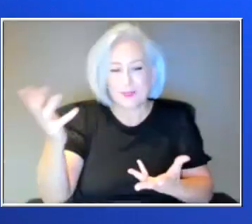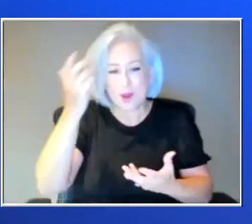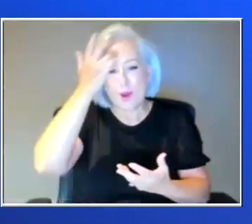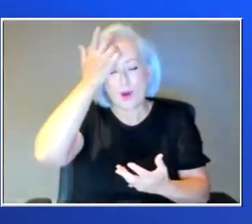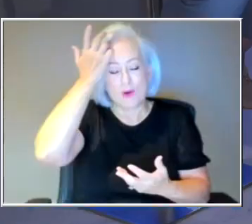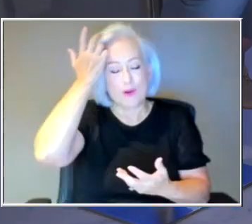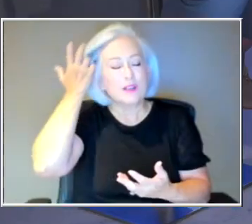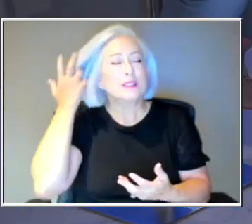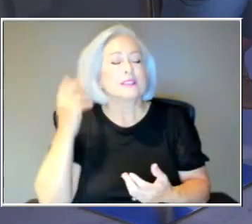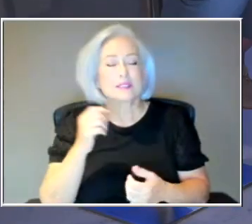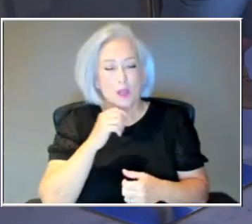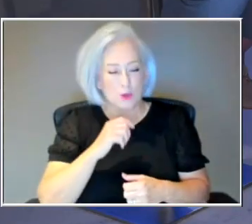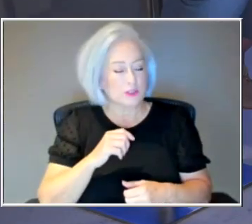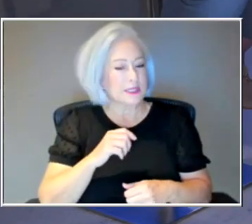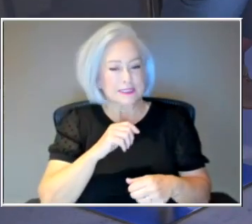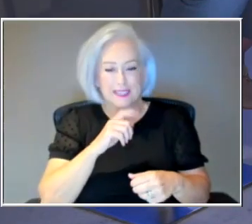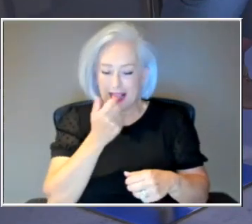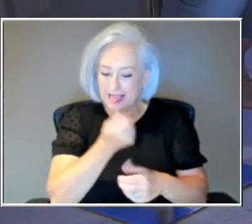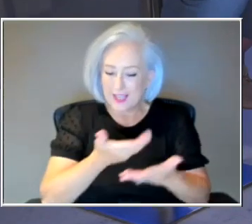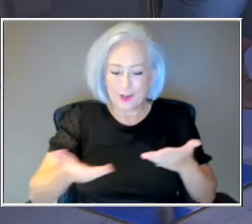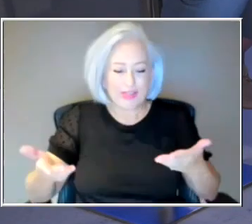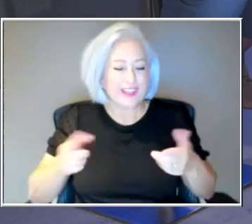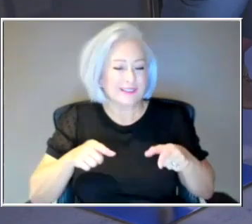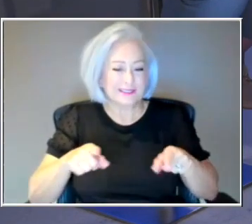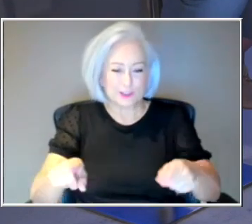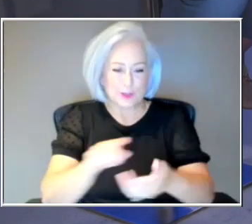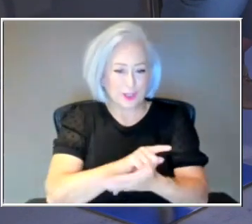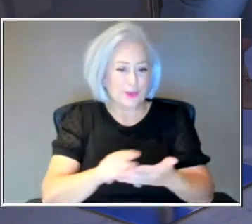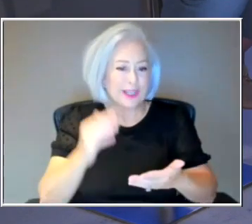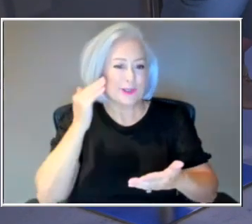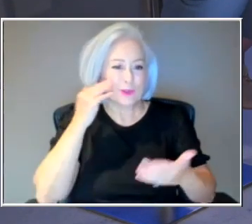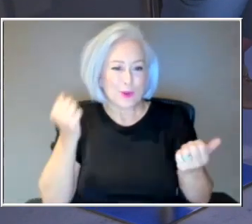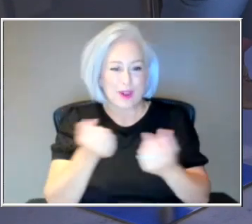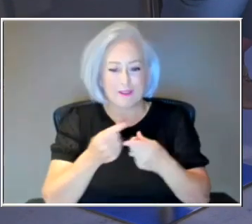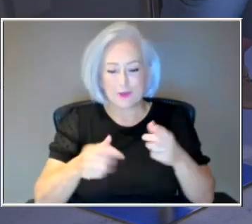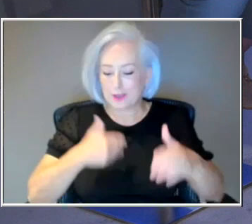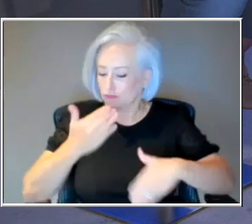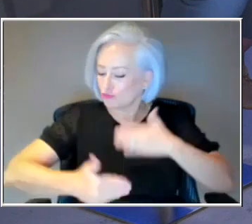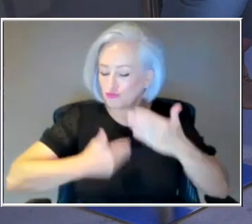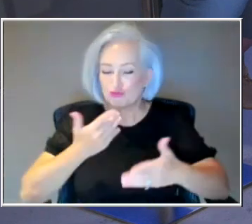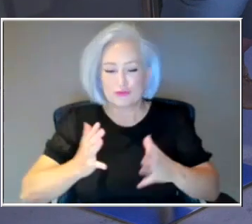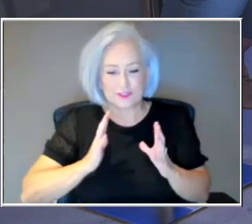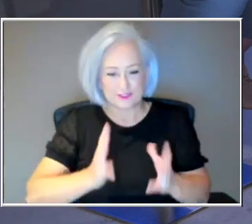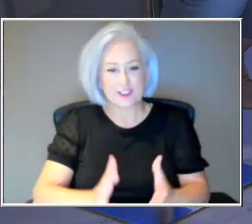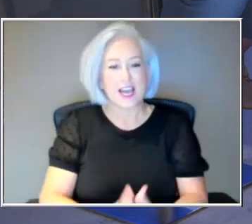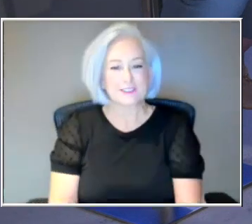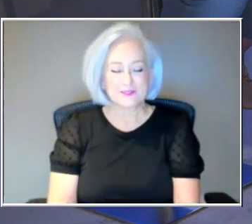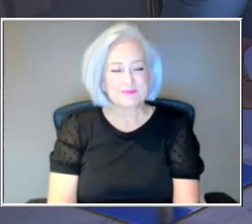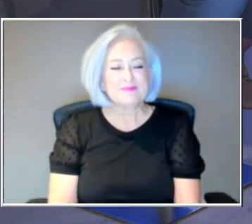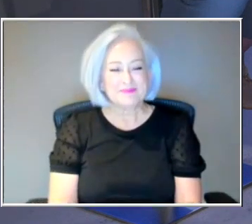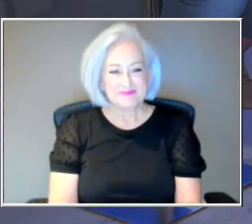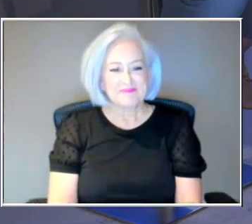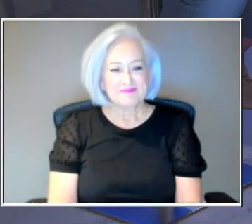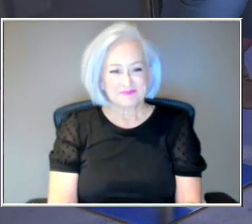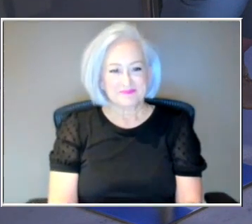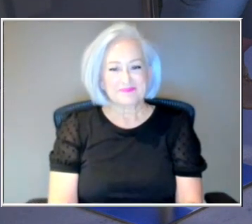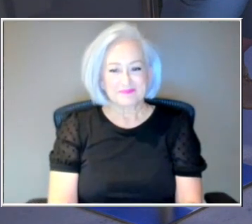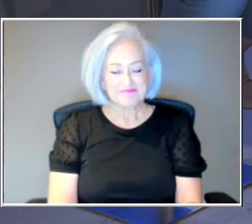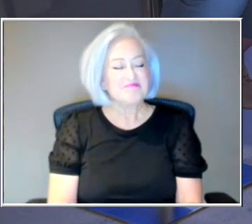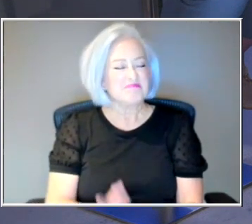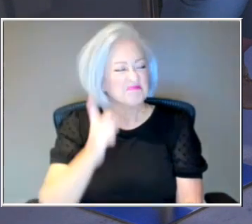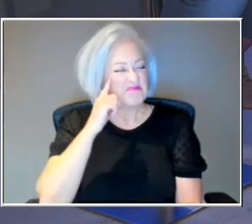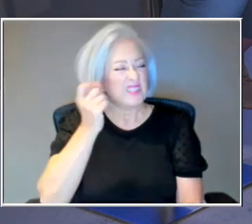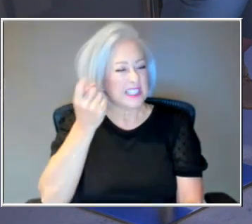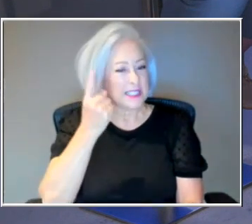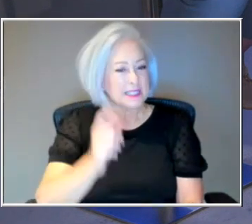touch points throughout the day and the week to know that everyone's accounted for and doing well. Yes. Yeah, that makes a lot of sense. And